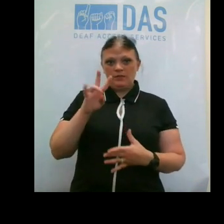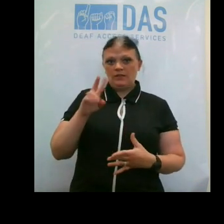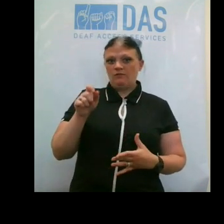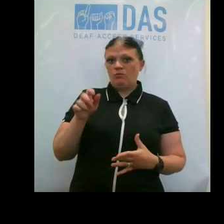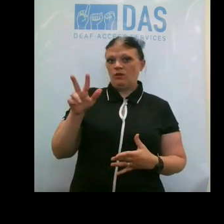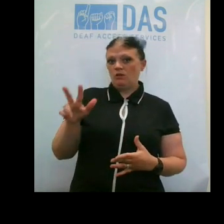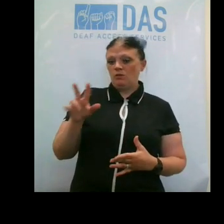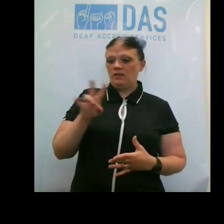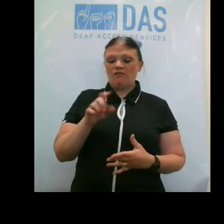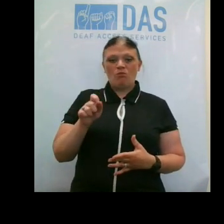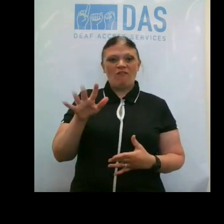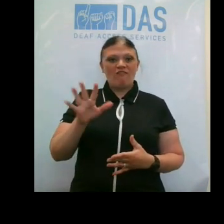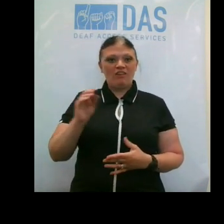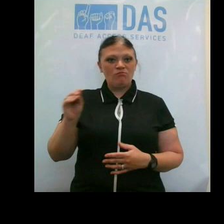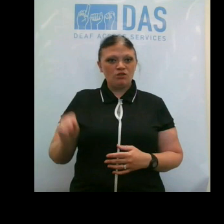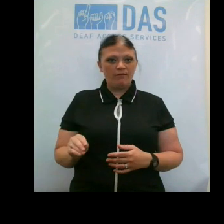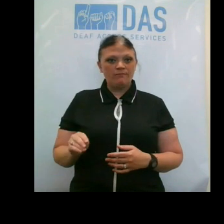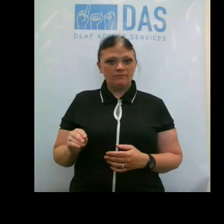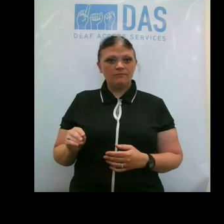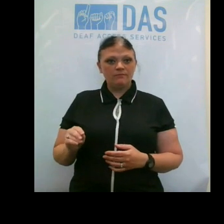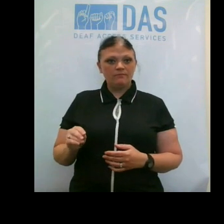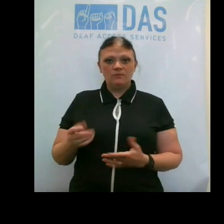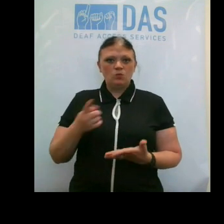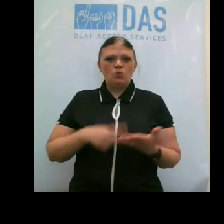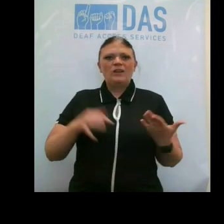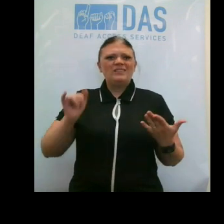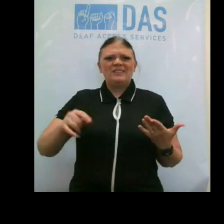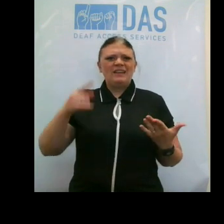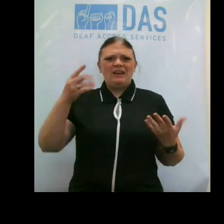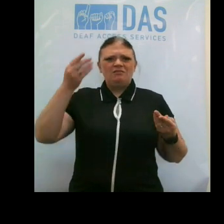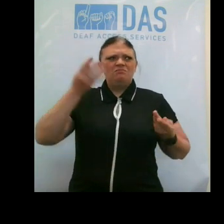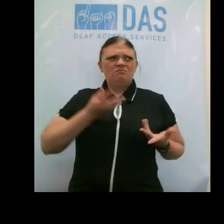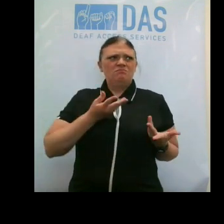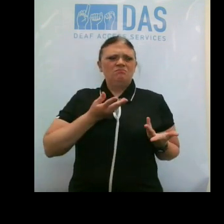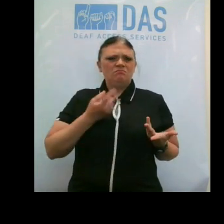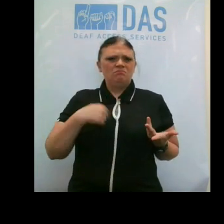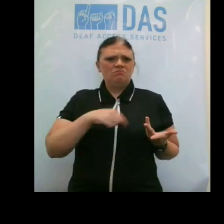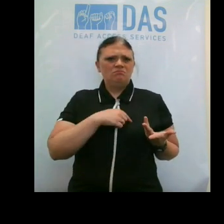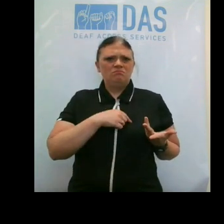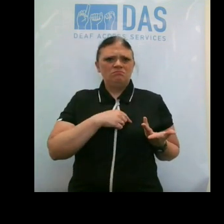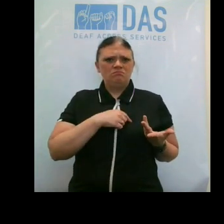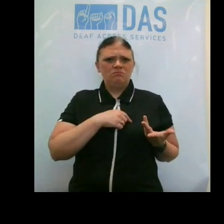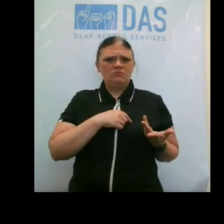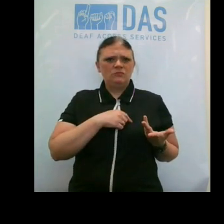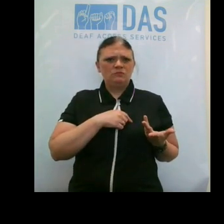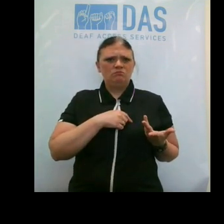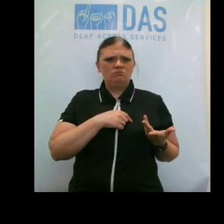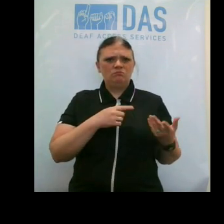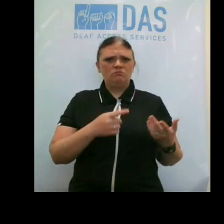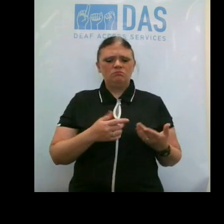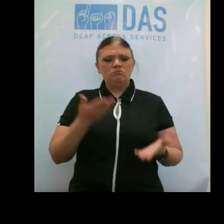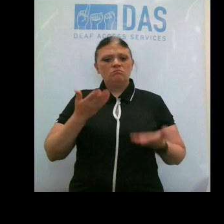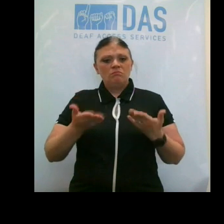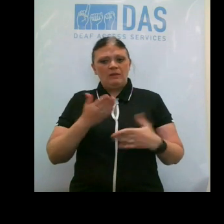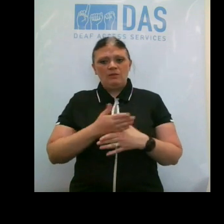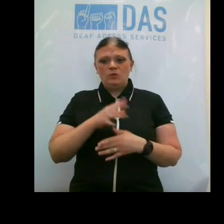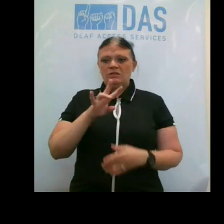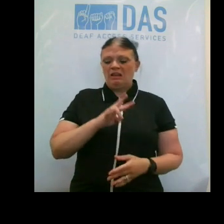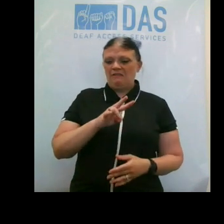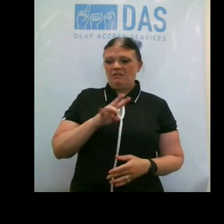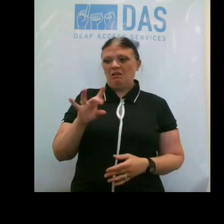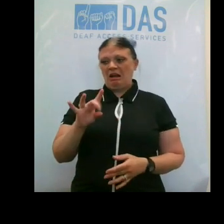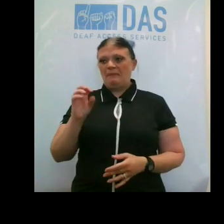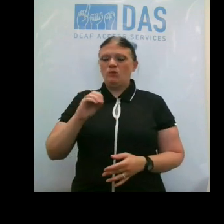and 7.5%. So what does that tell us here? Well, it tells us that there probably is between 7 and 8%